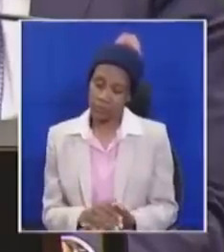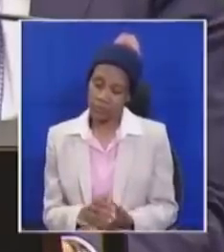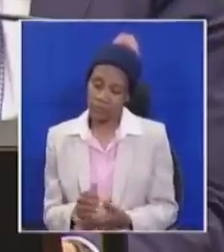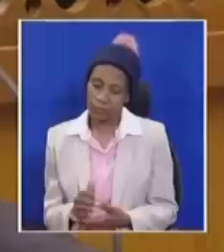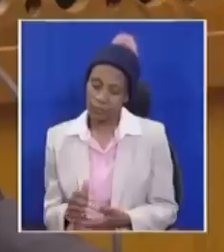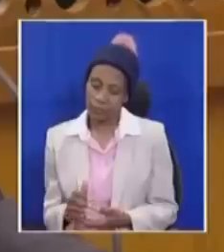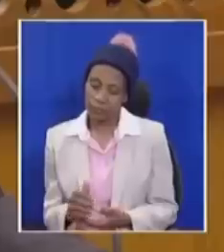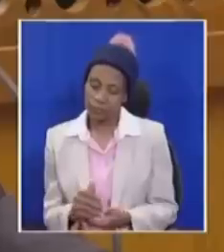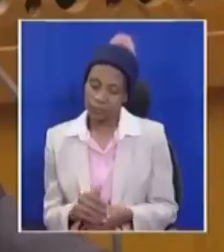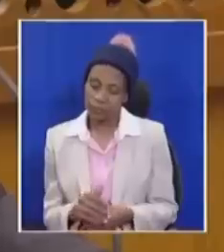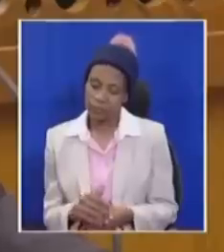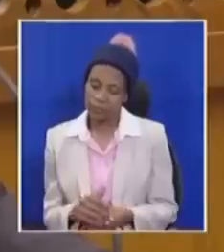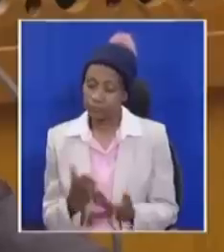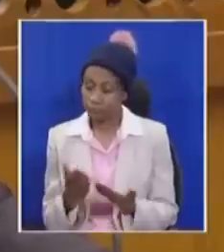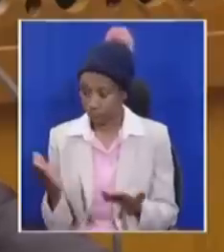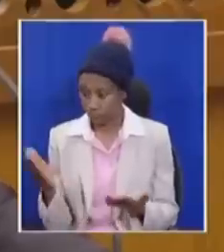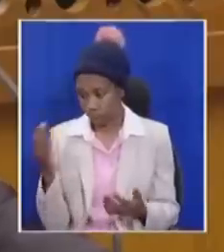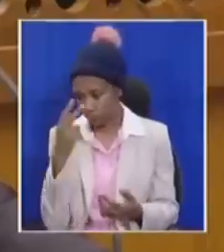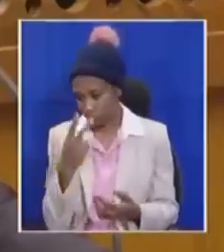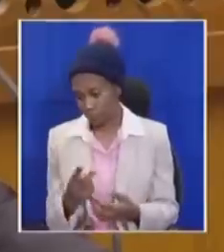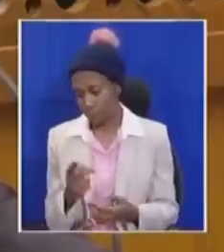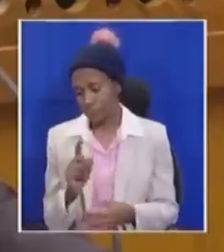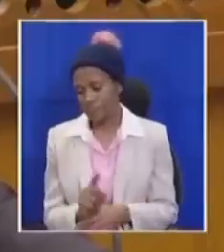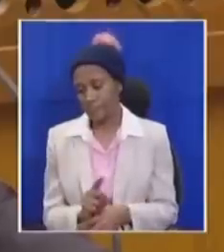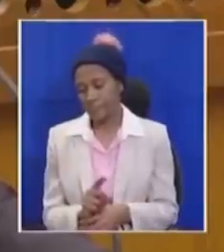And of course, you will realize that